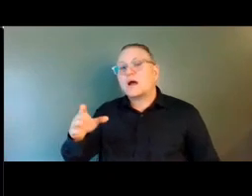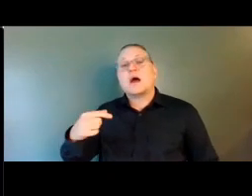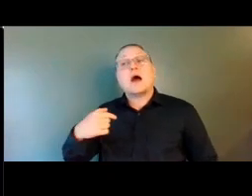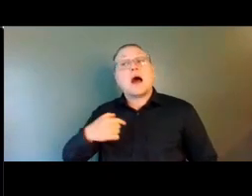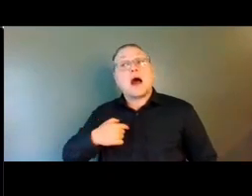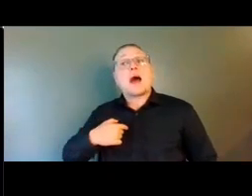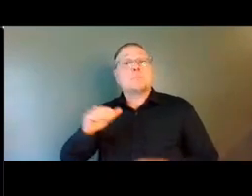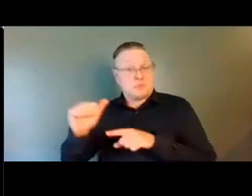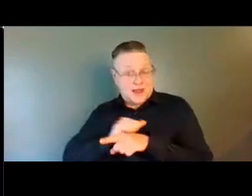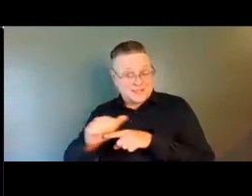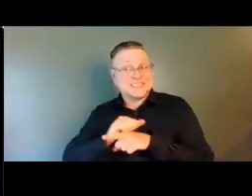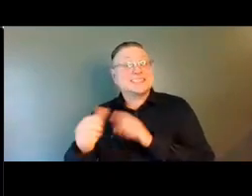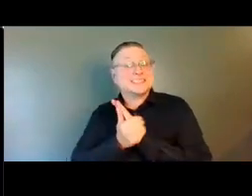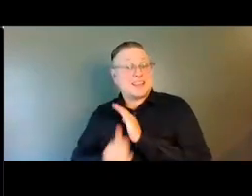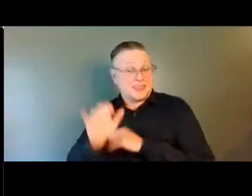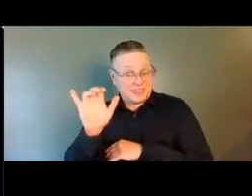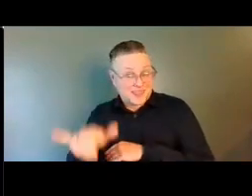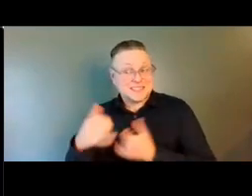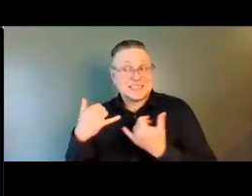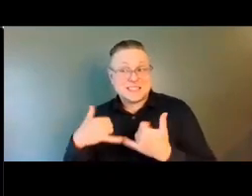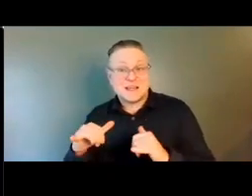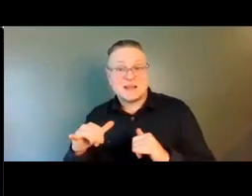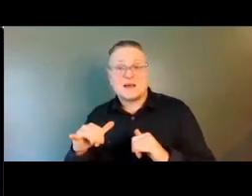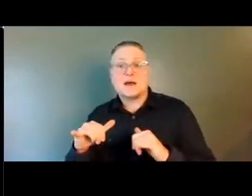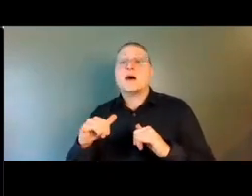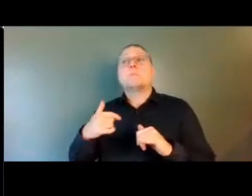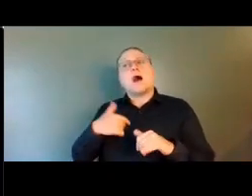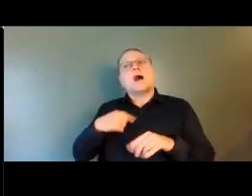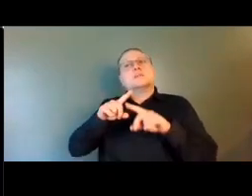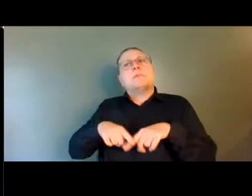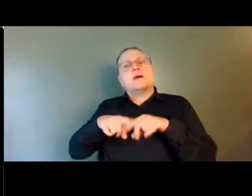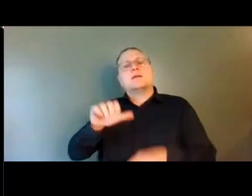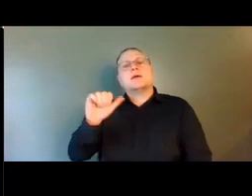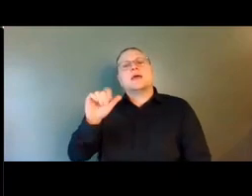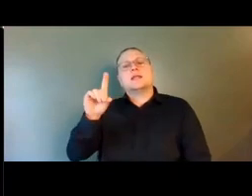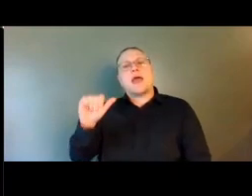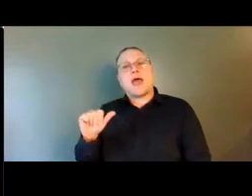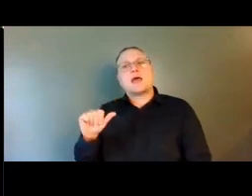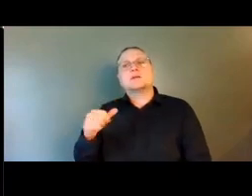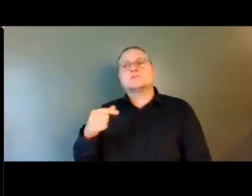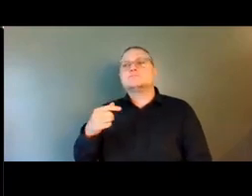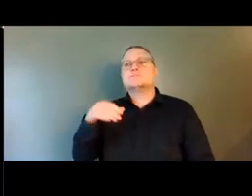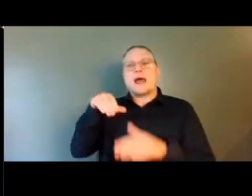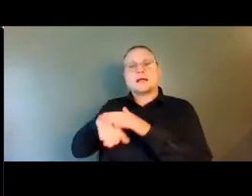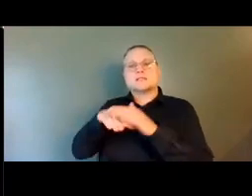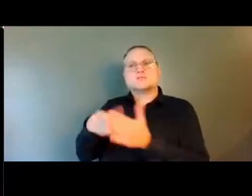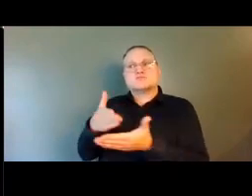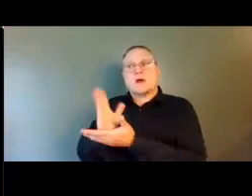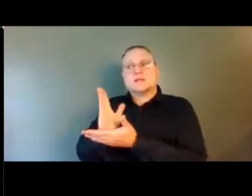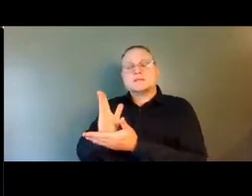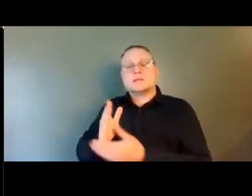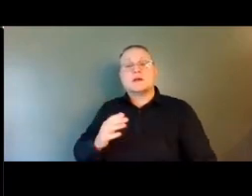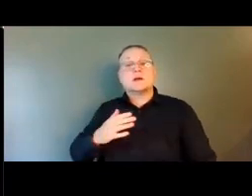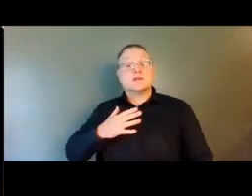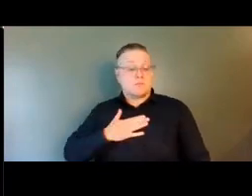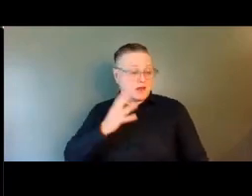reasonable accommodation coupled with strengths-based disclosure. The successes I've had using that approach have really changed my experience from